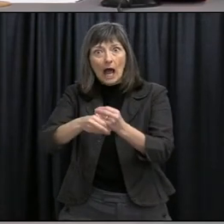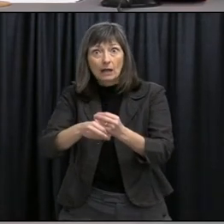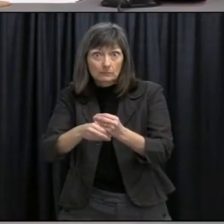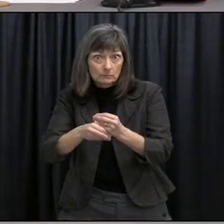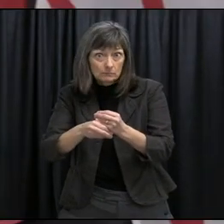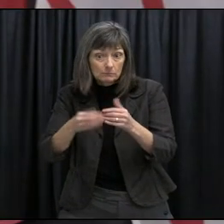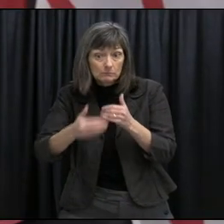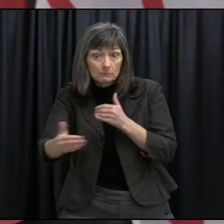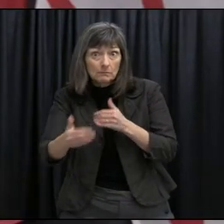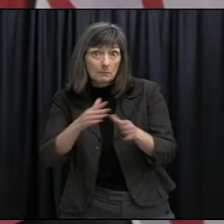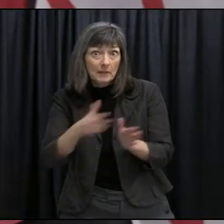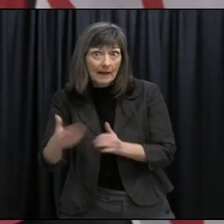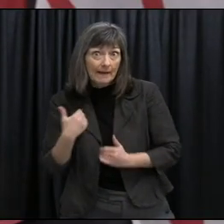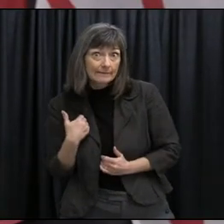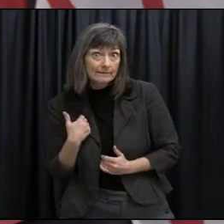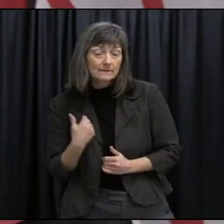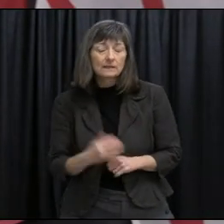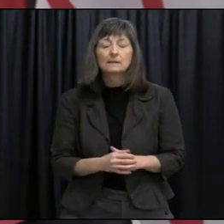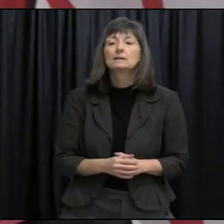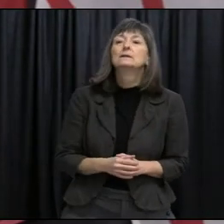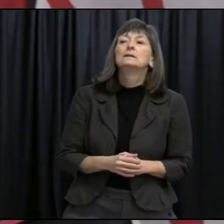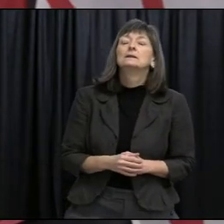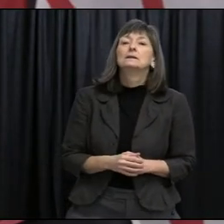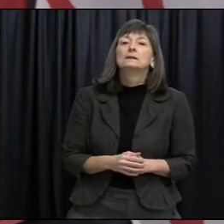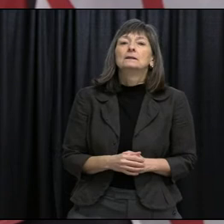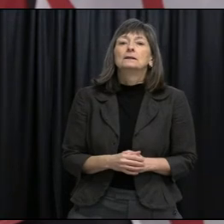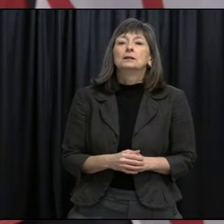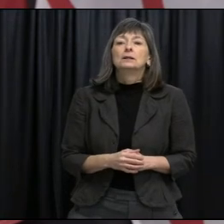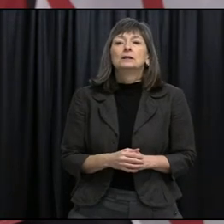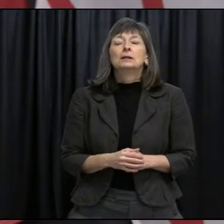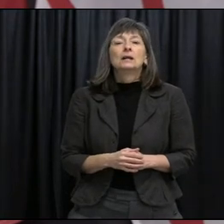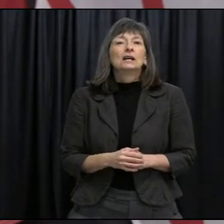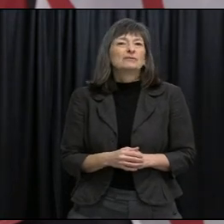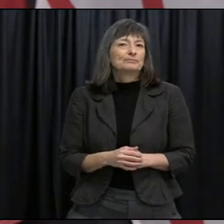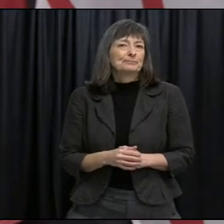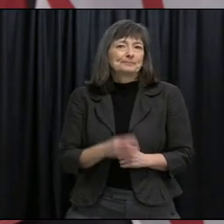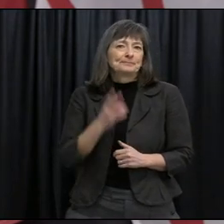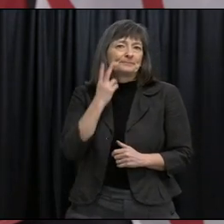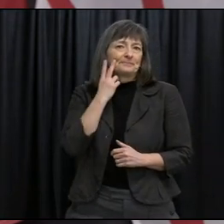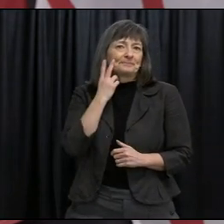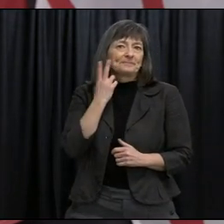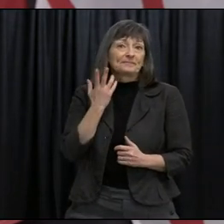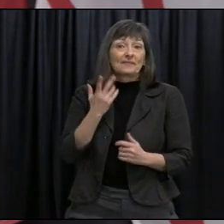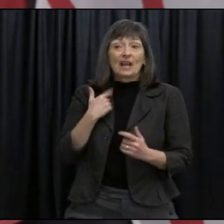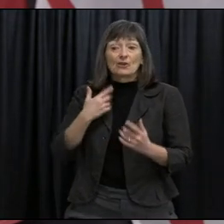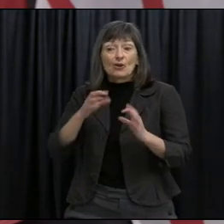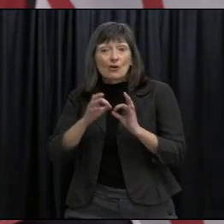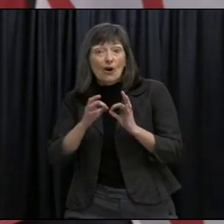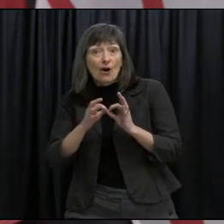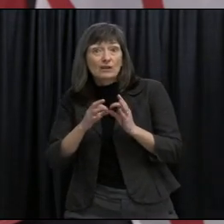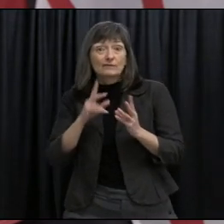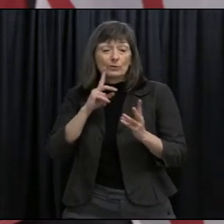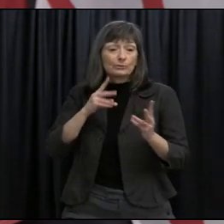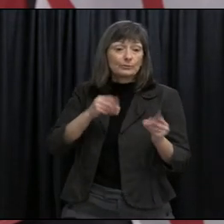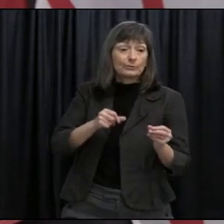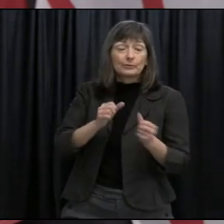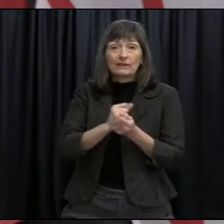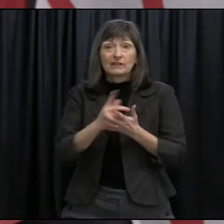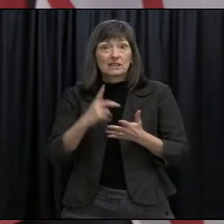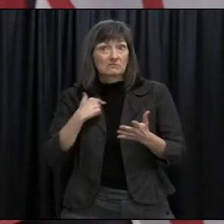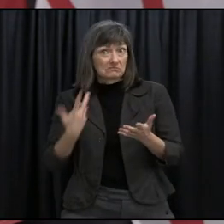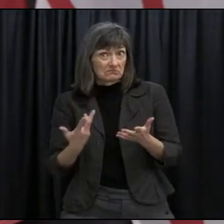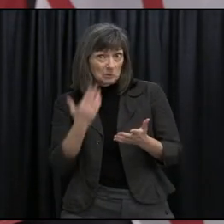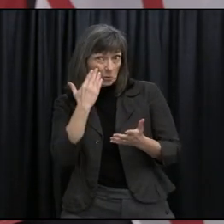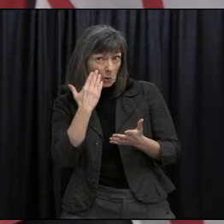I'll be able to give you, more concrete numbers on the anticipated cost once we get through this. At this